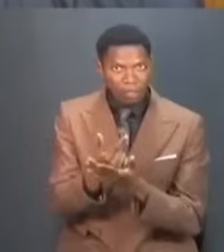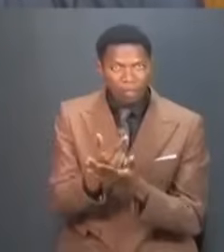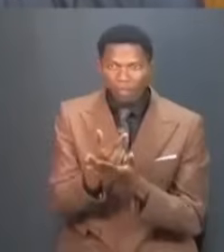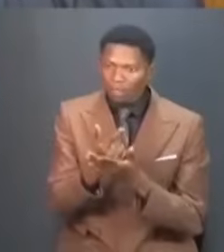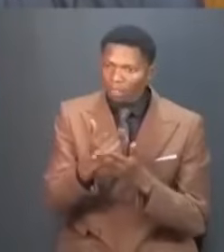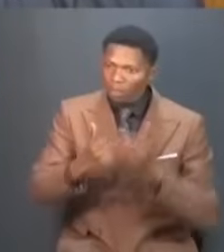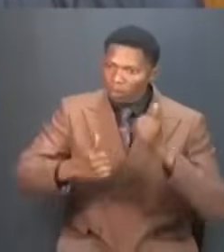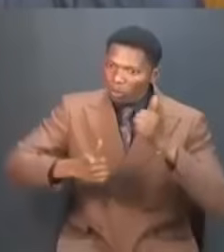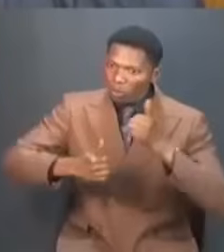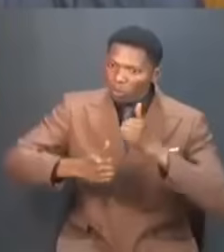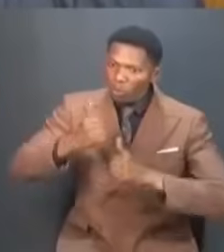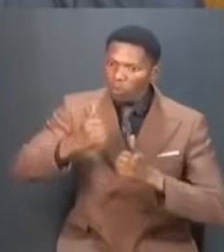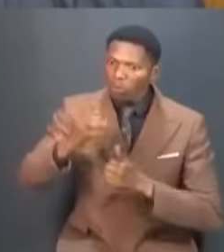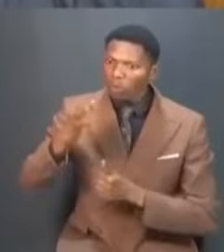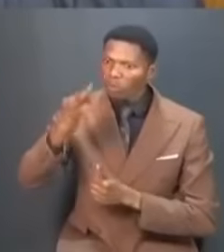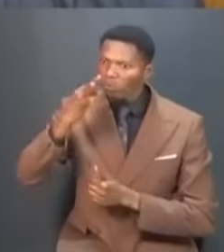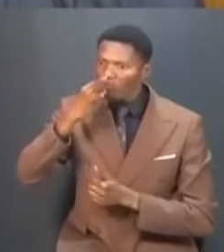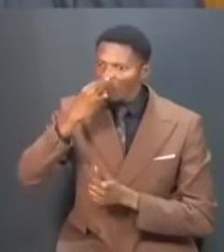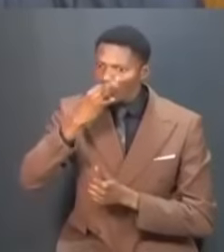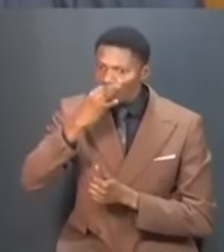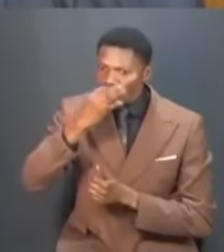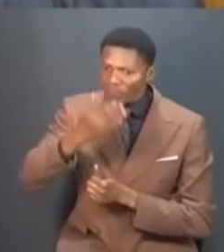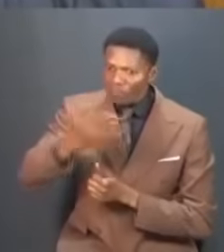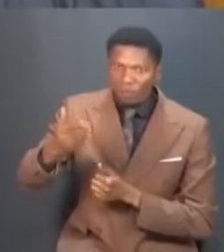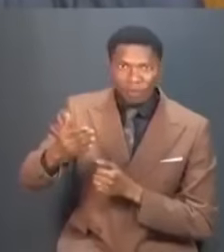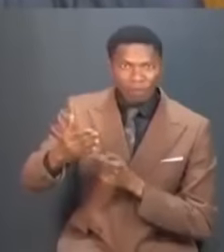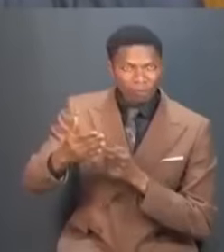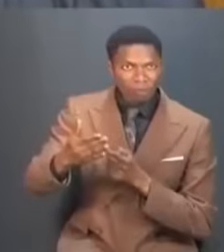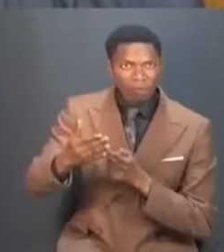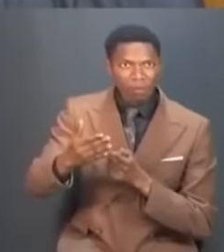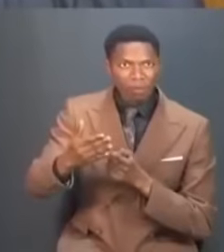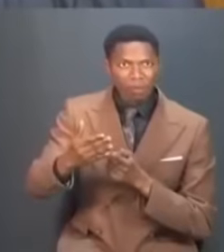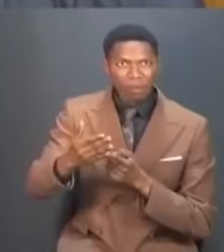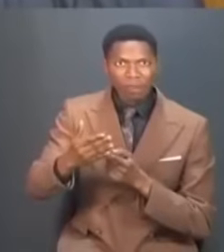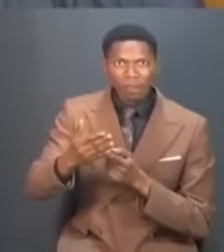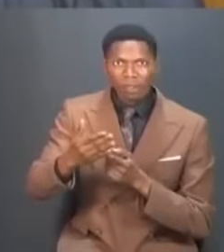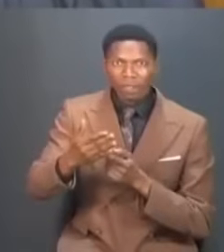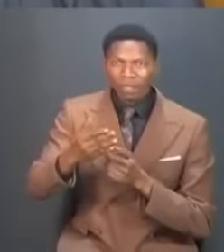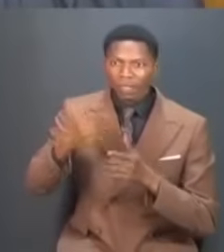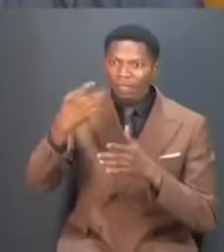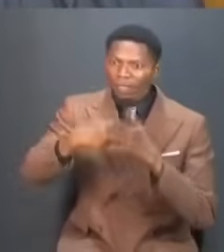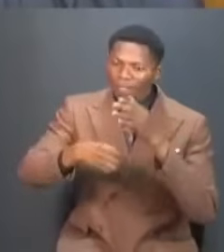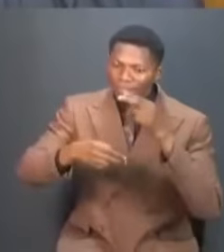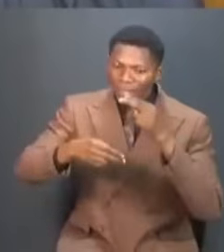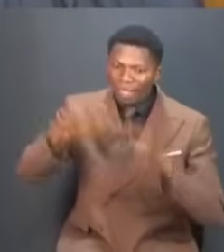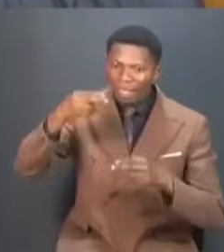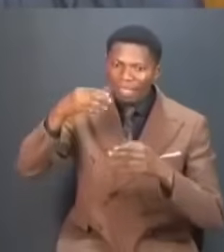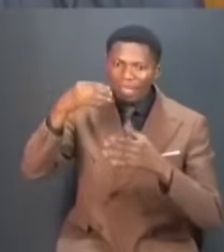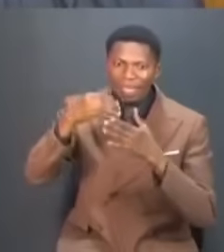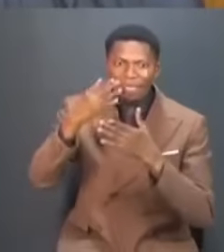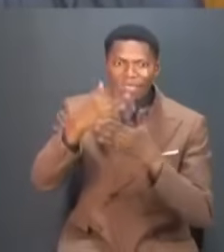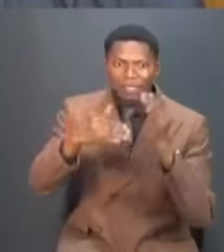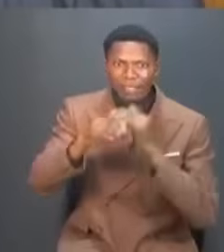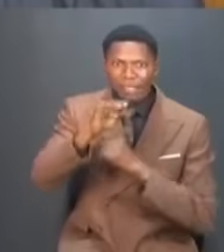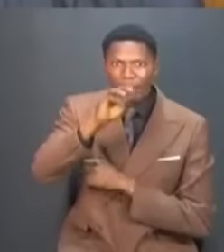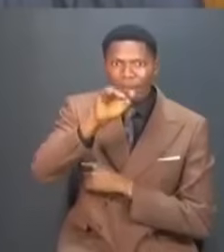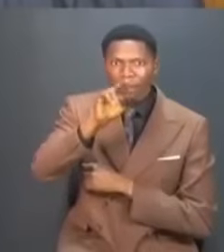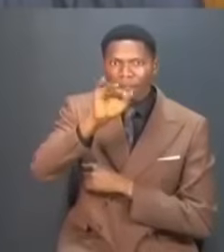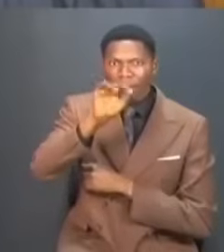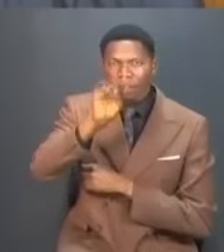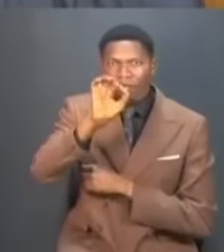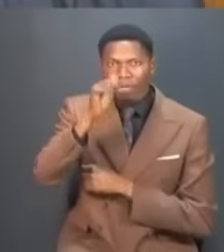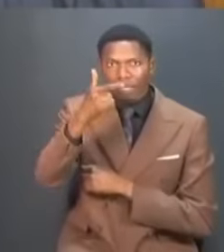most foodstuff are priced higher in mining communities